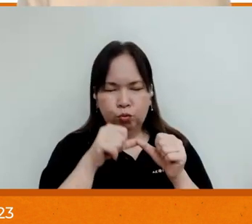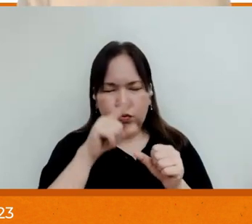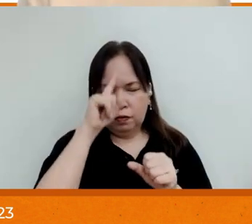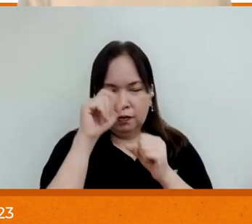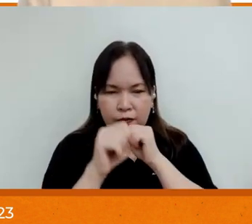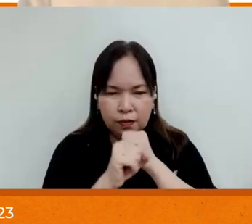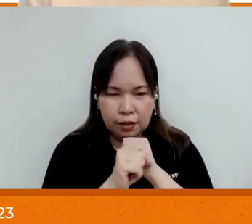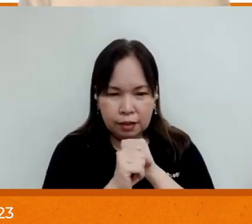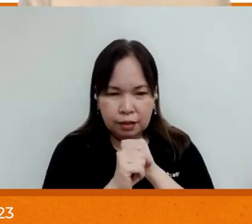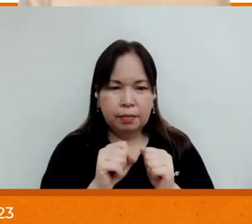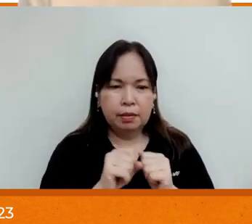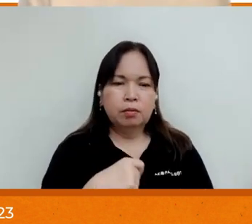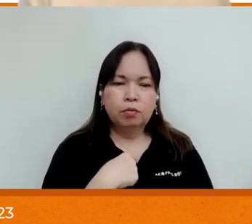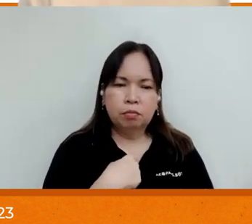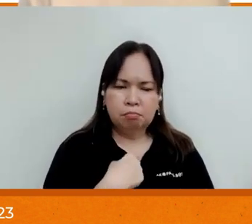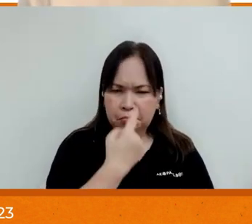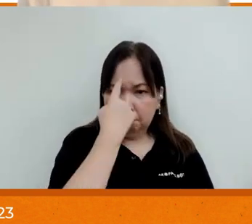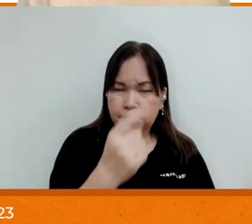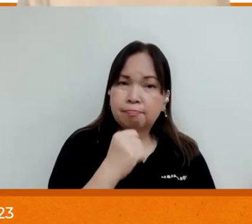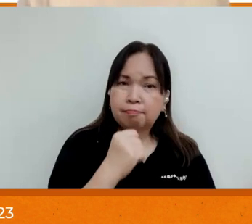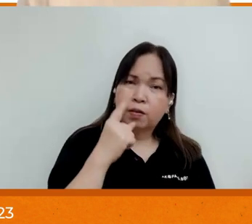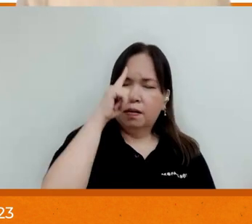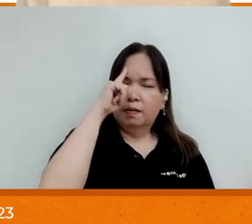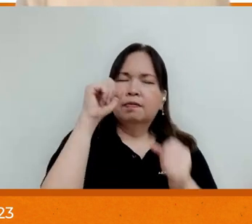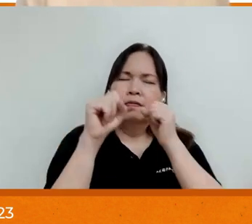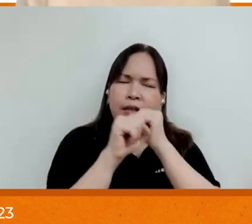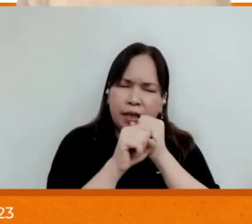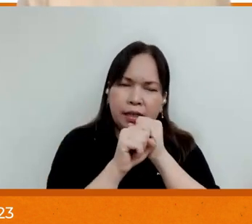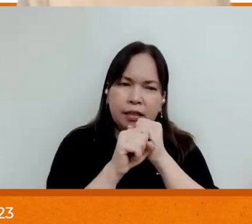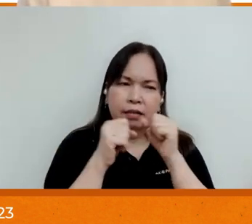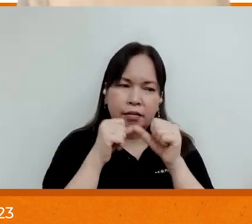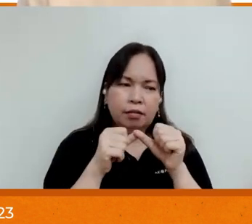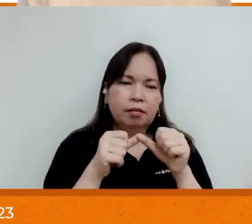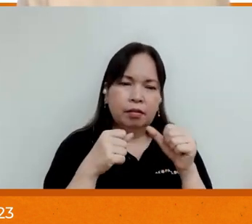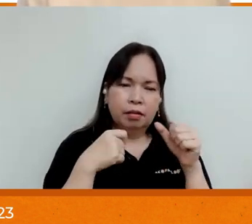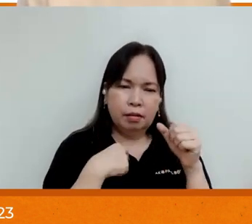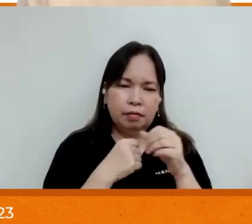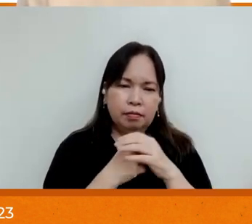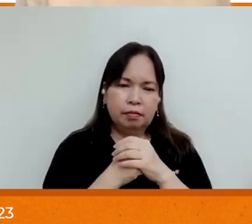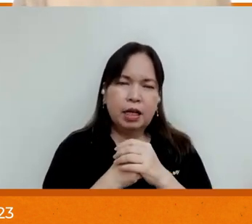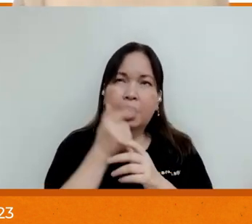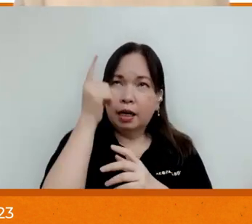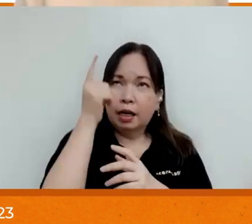I'm not alone because I have faith. I have faith that God will be here